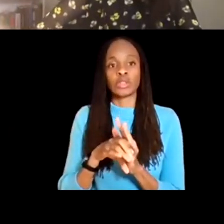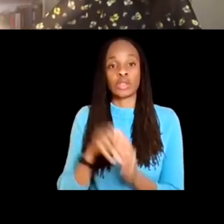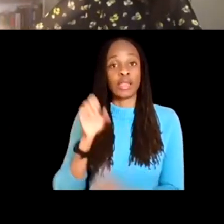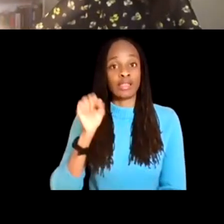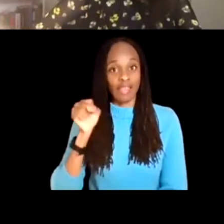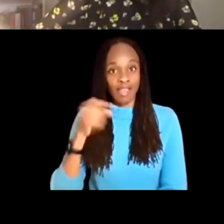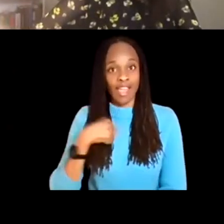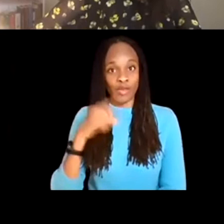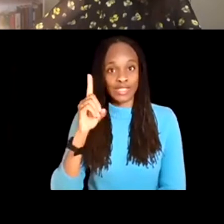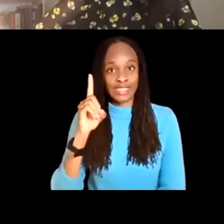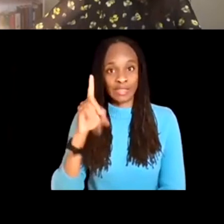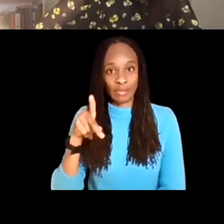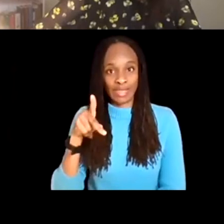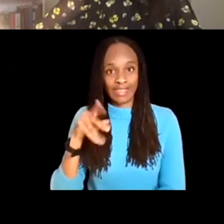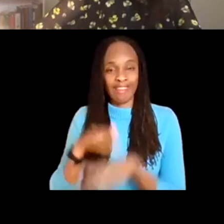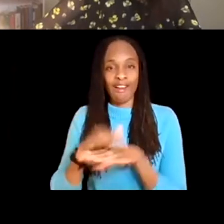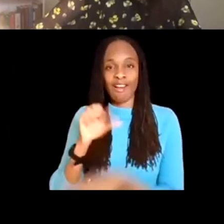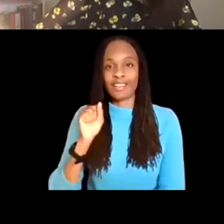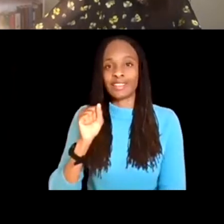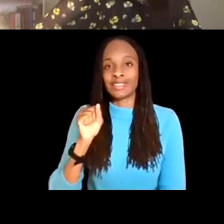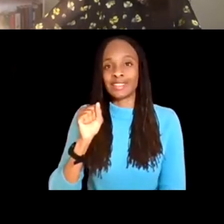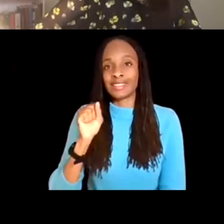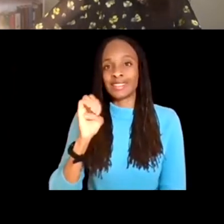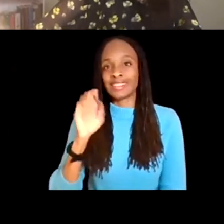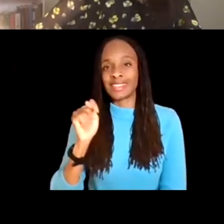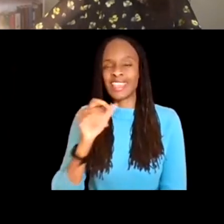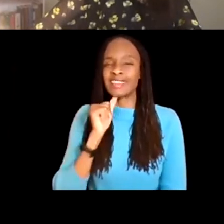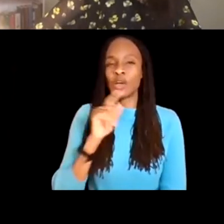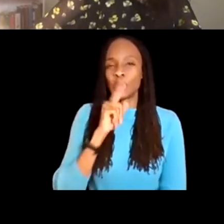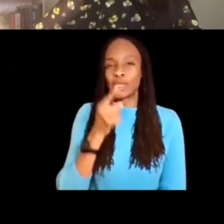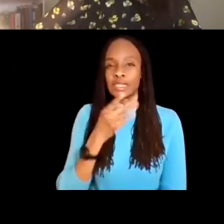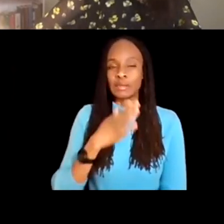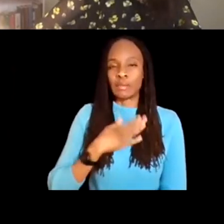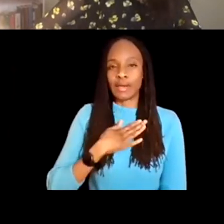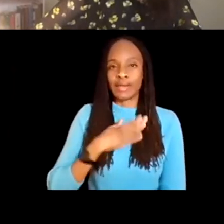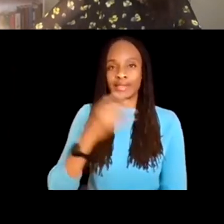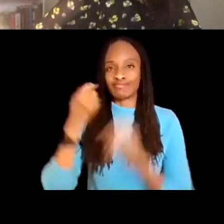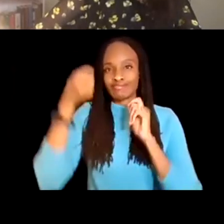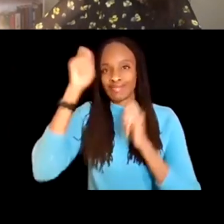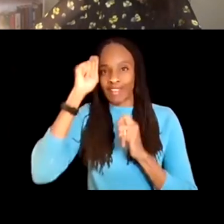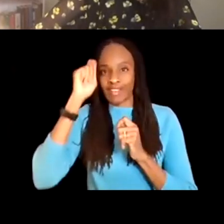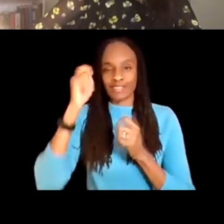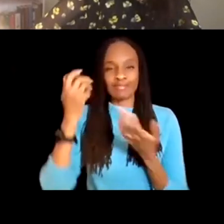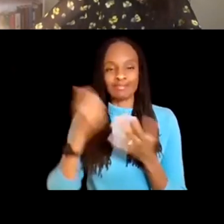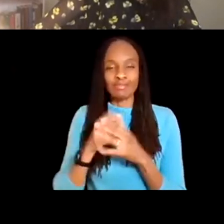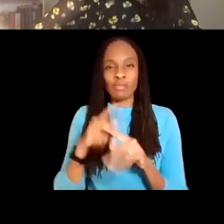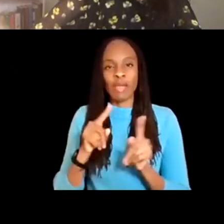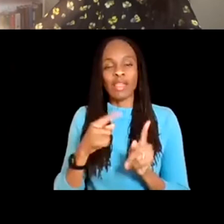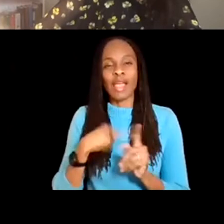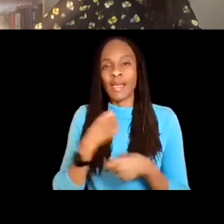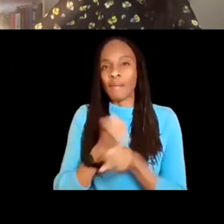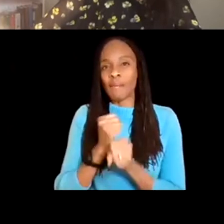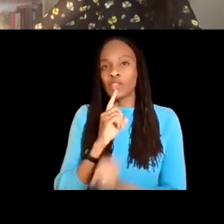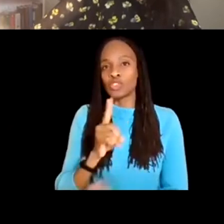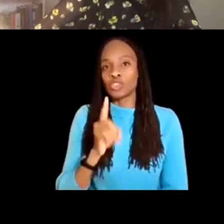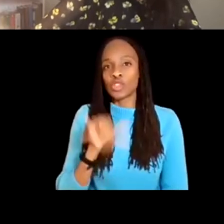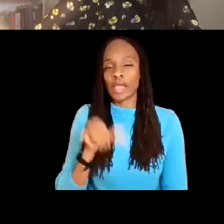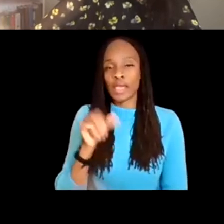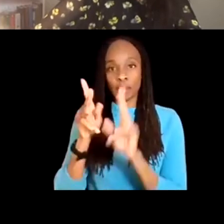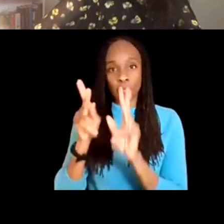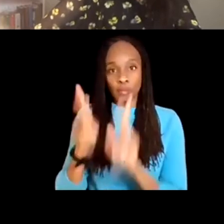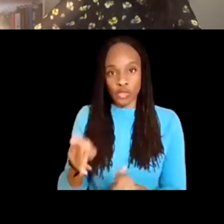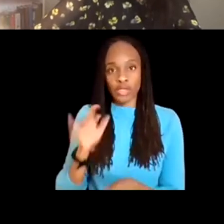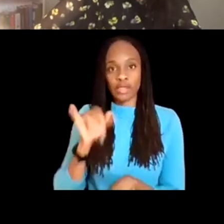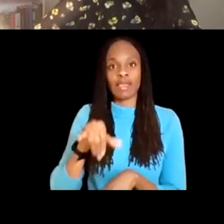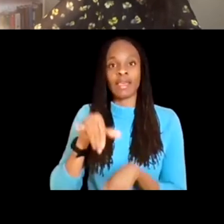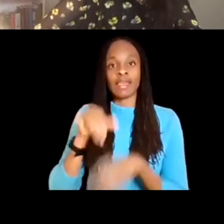set, not necessarily my hat to wear, but I made sure that person and that individual